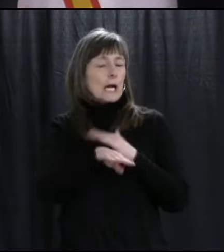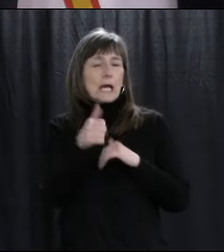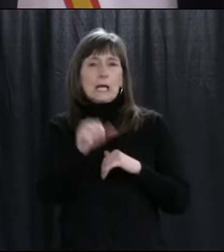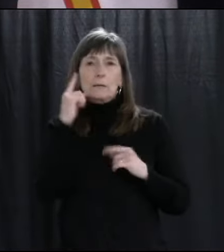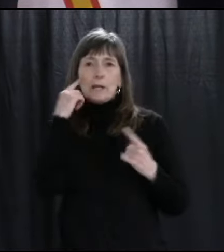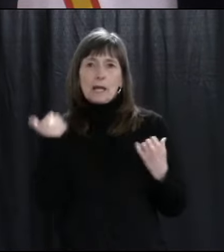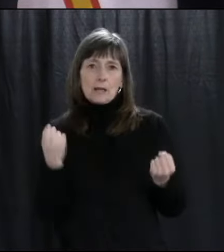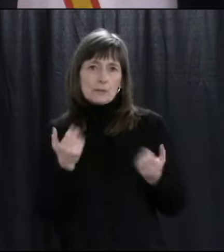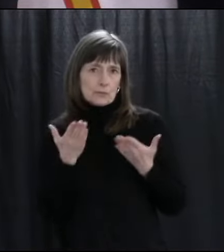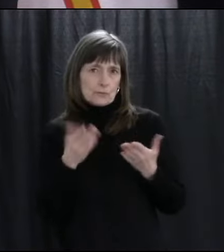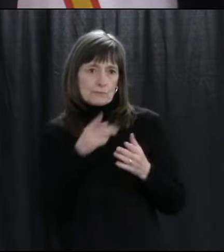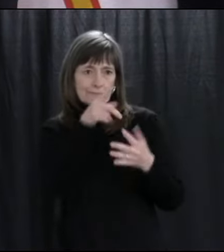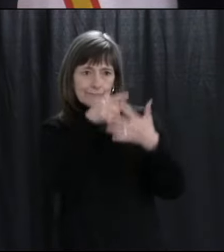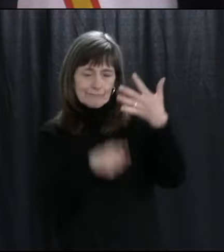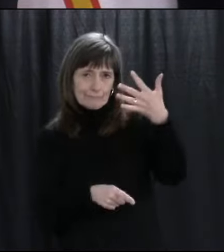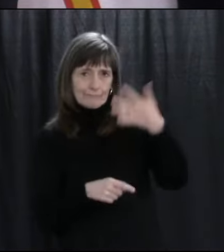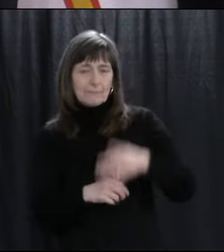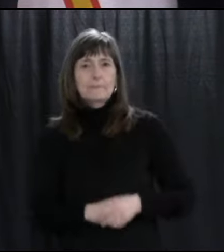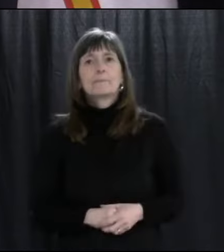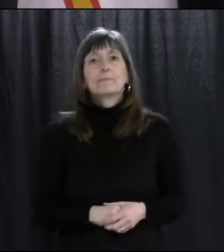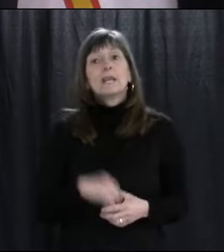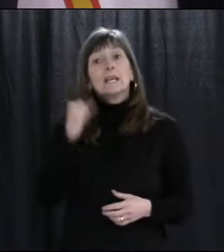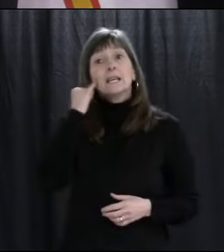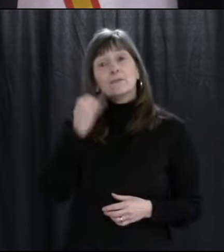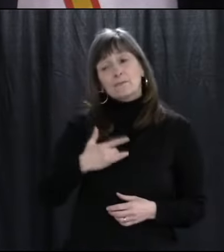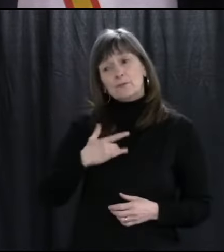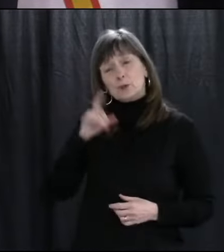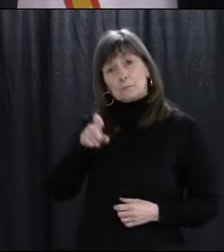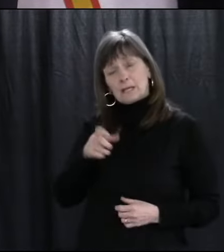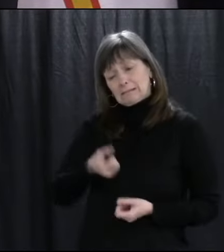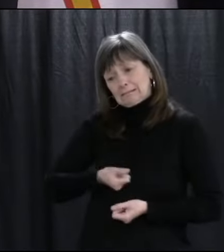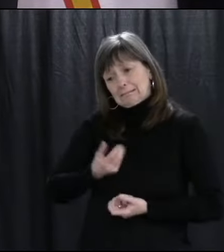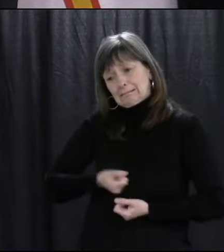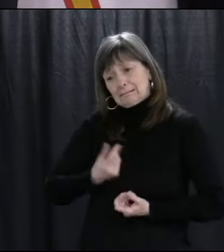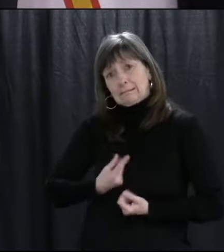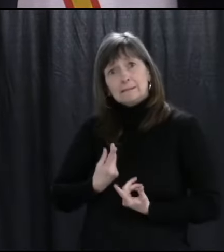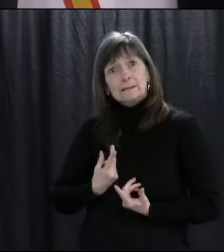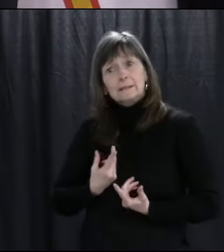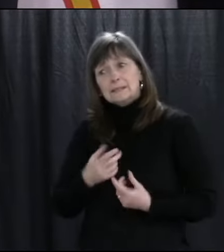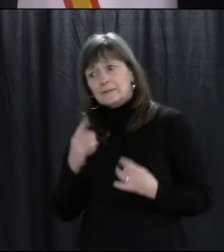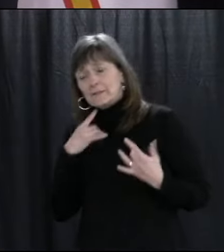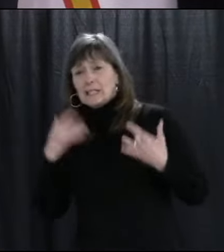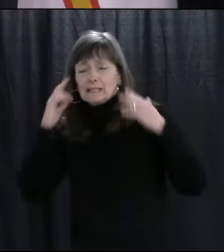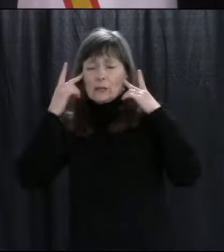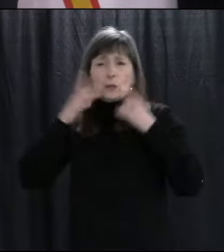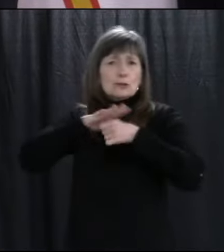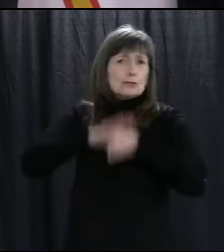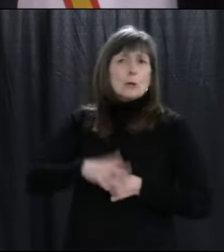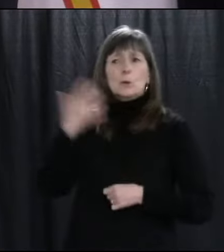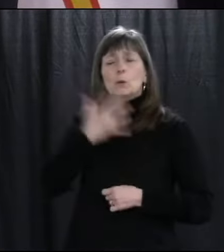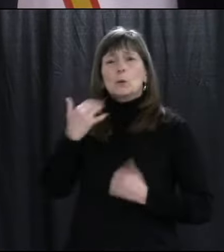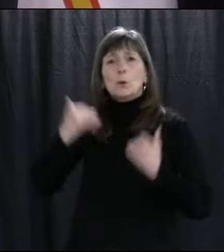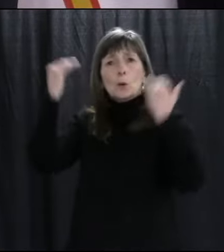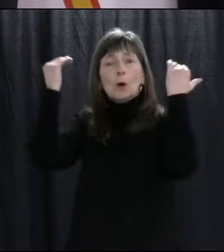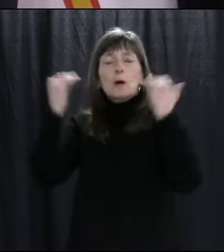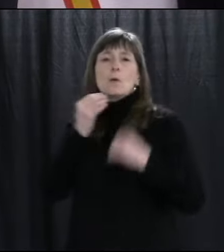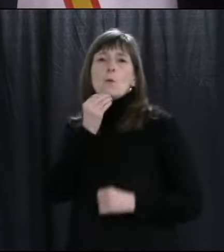you need to talk or if you are experiencing a crisis, you can call the Provincial Warm Line or the Mental Health Crisis